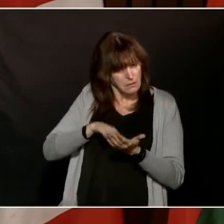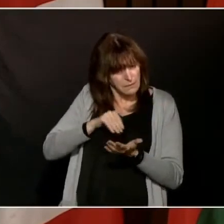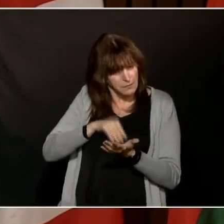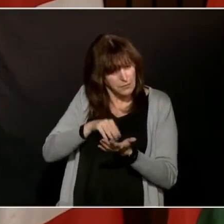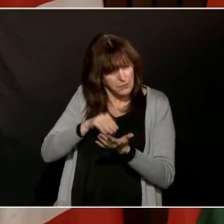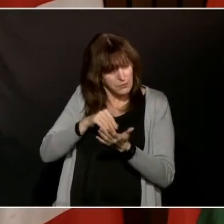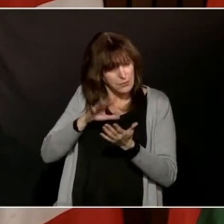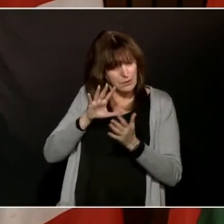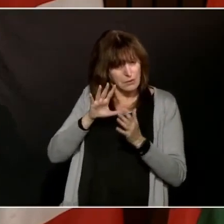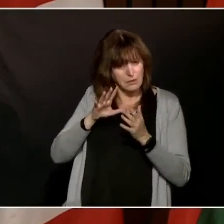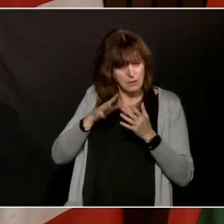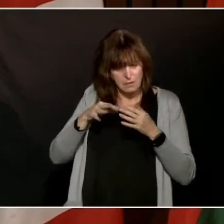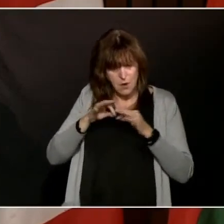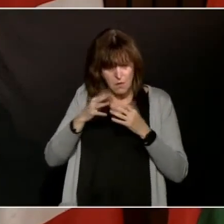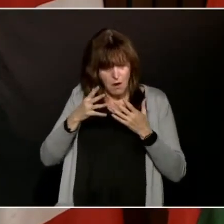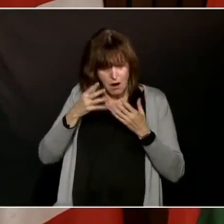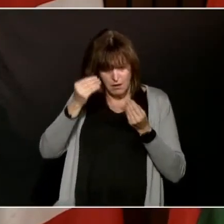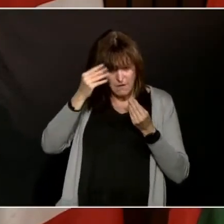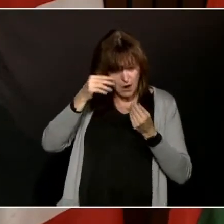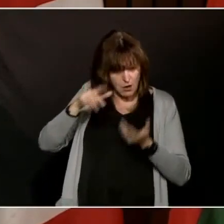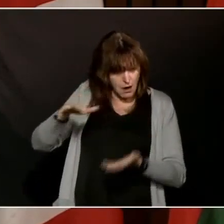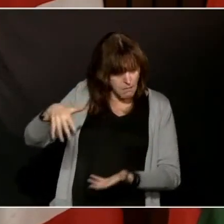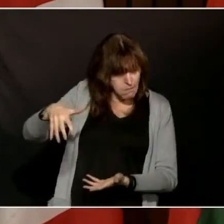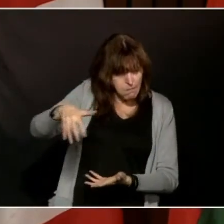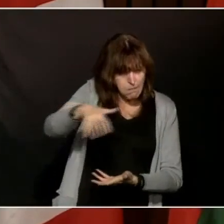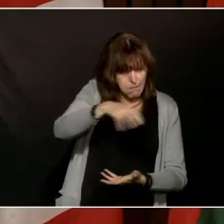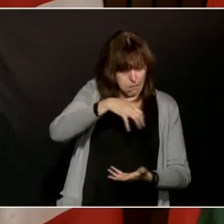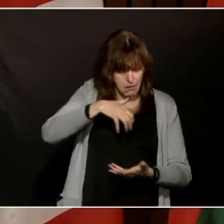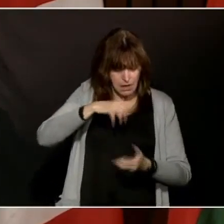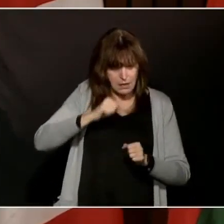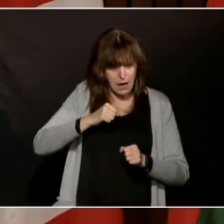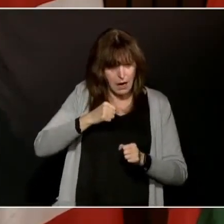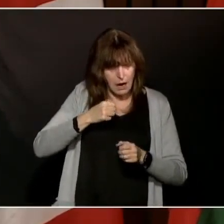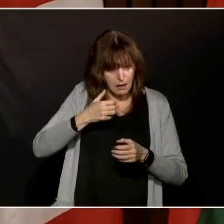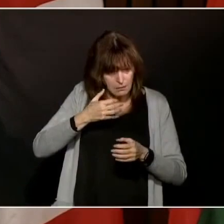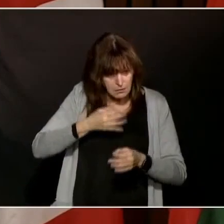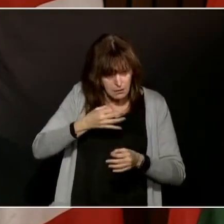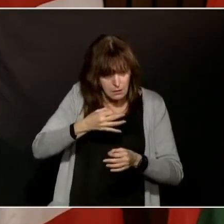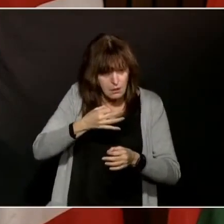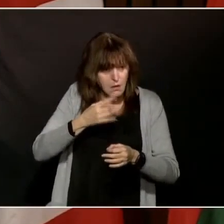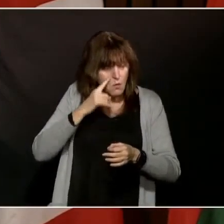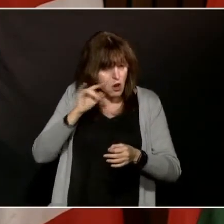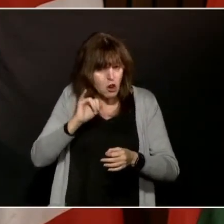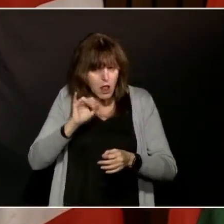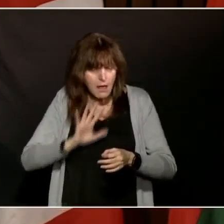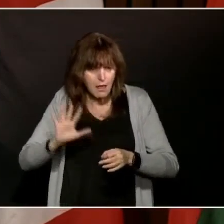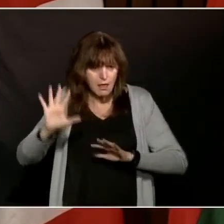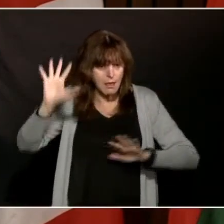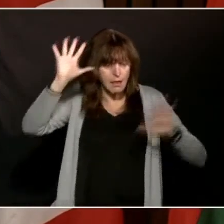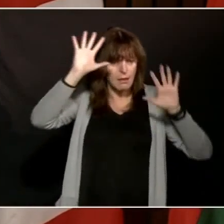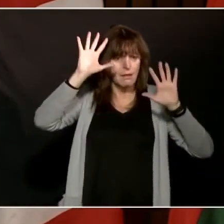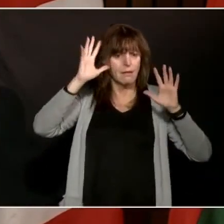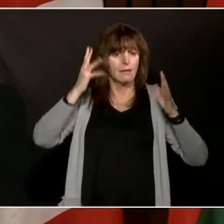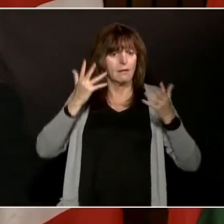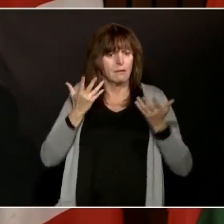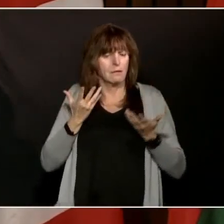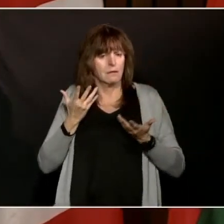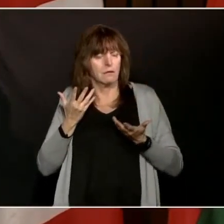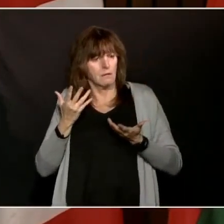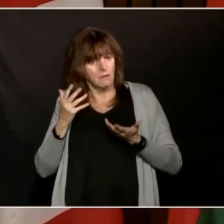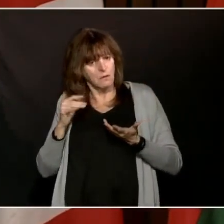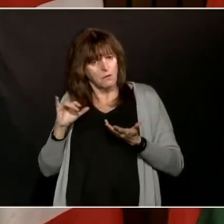real time, both in terms of what the prevalence is in the province, and also as we understand better how it behaves in